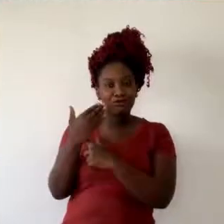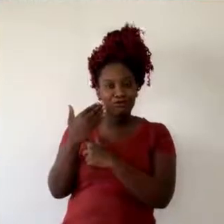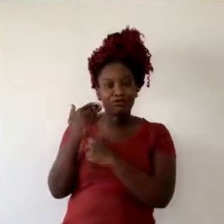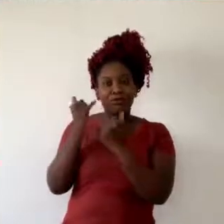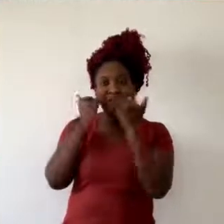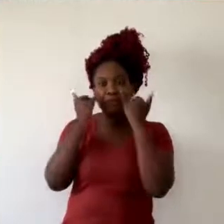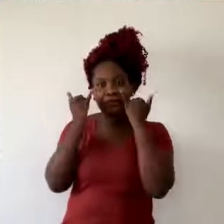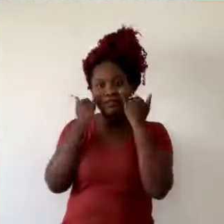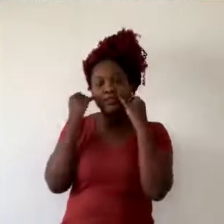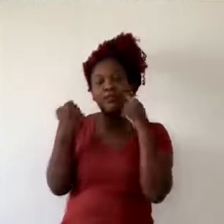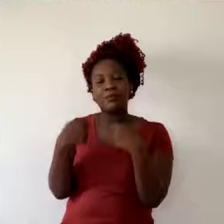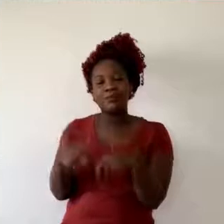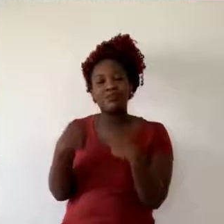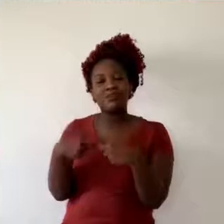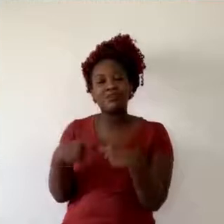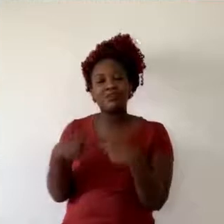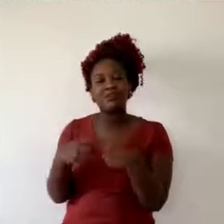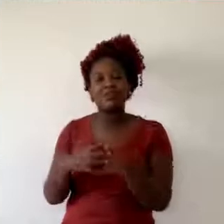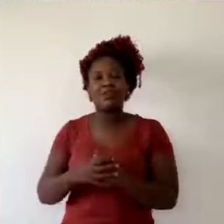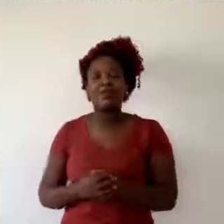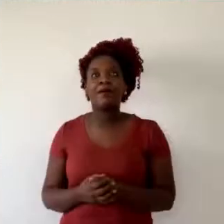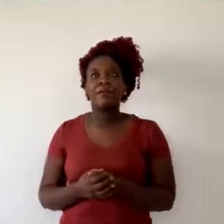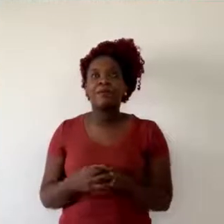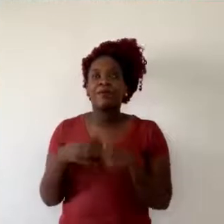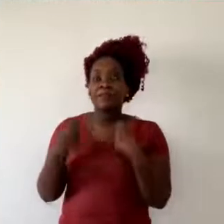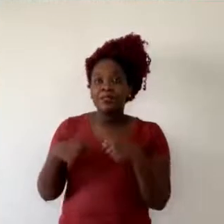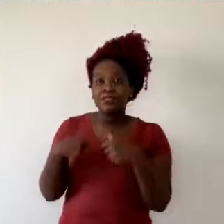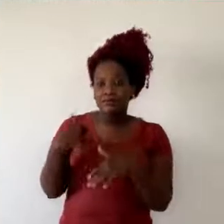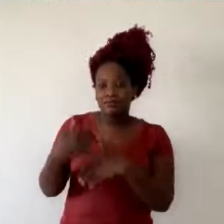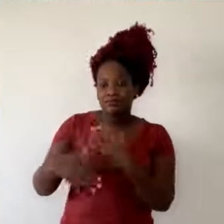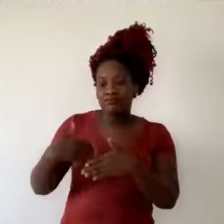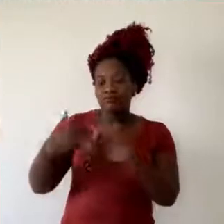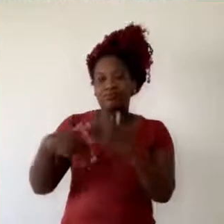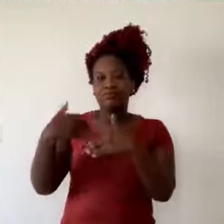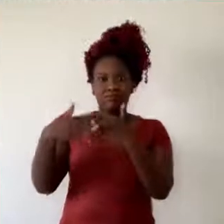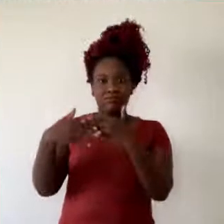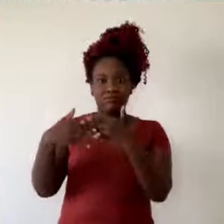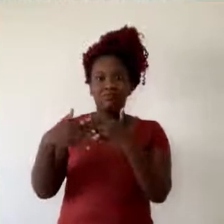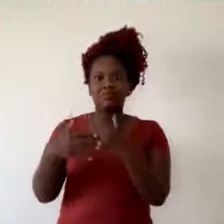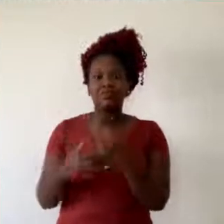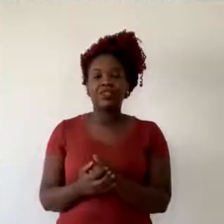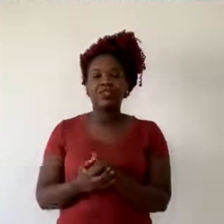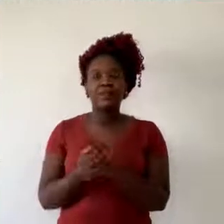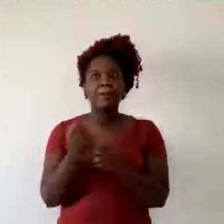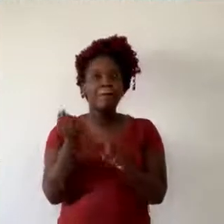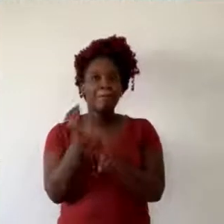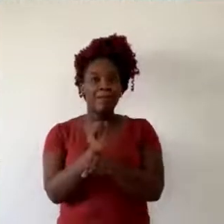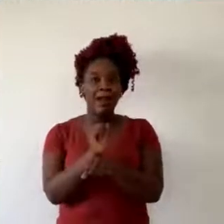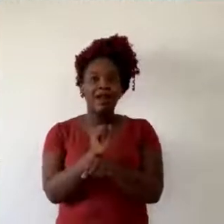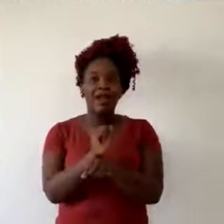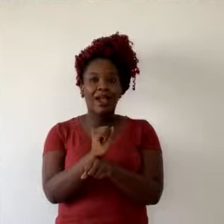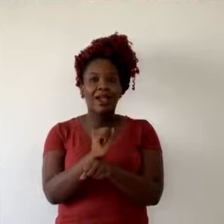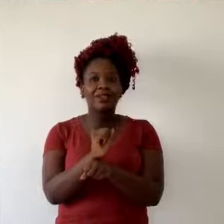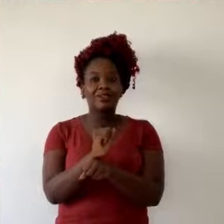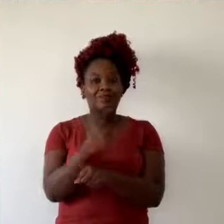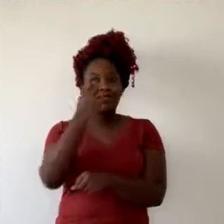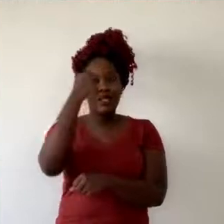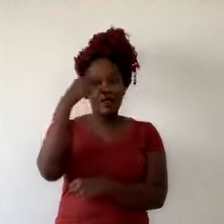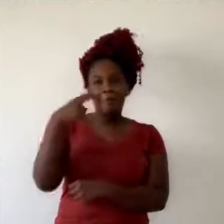help. You need access to information and we need to advance to the next stage